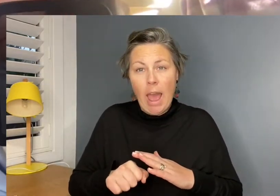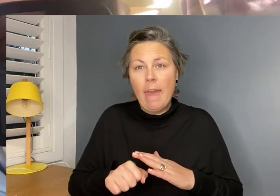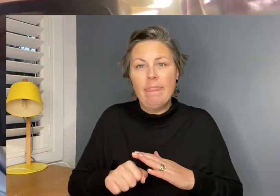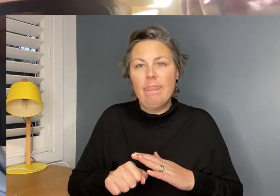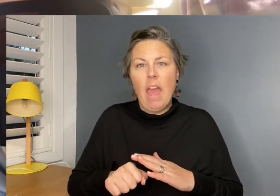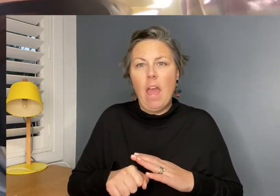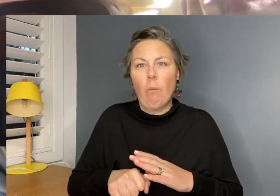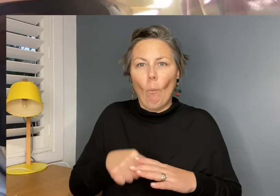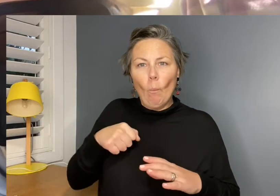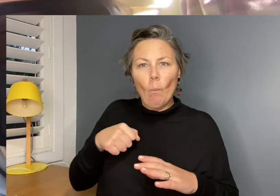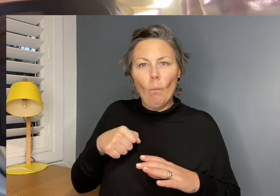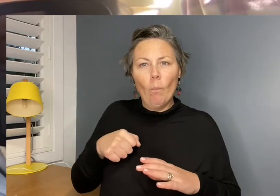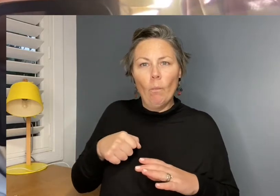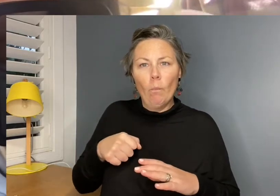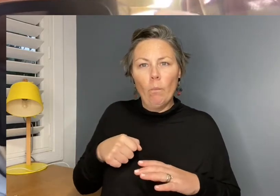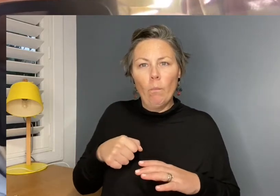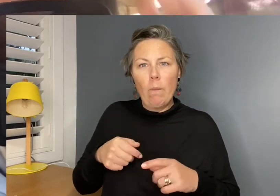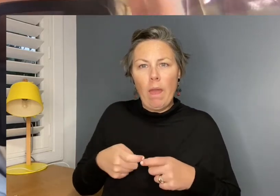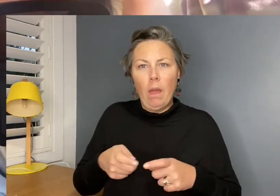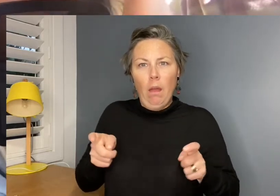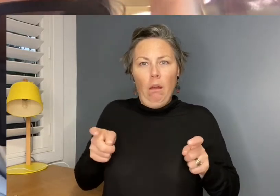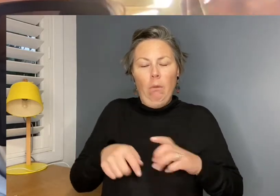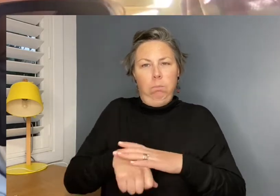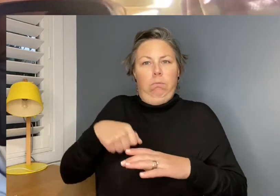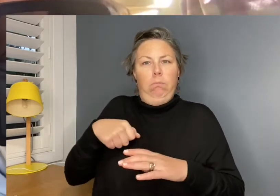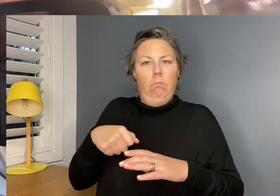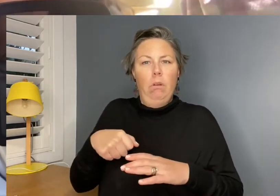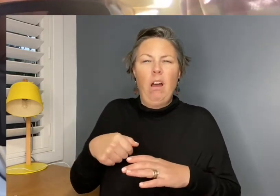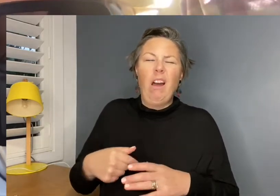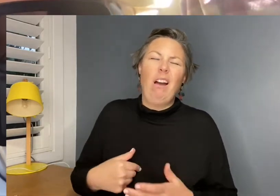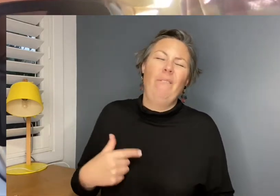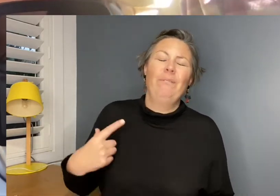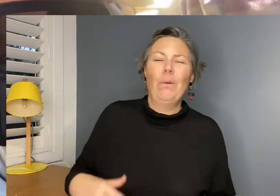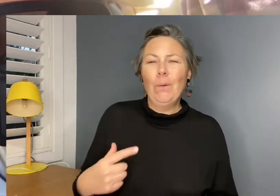suck back up again. Ooh. And I was like, no, oh my God, no.